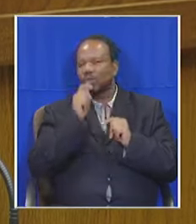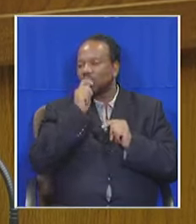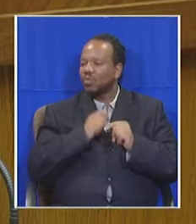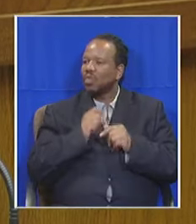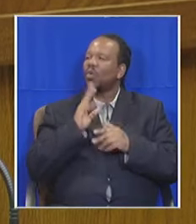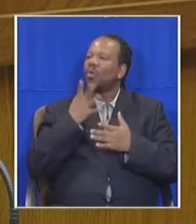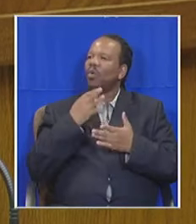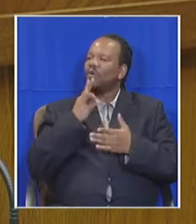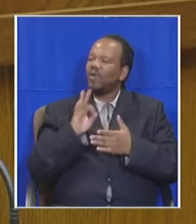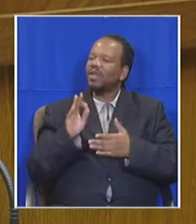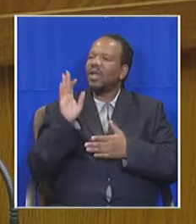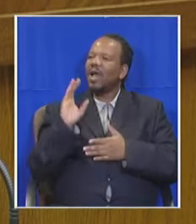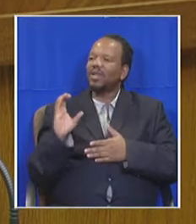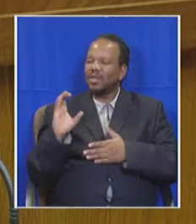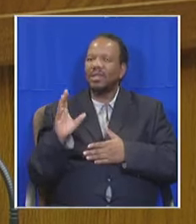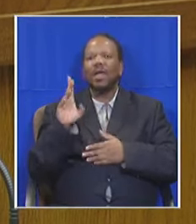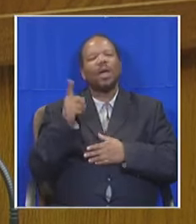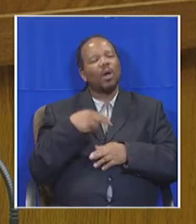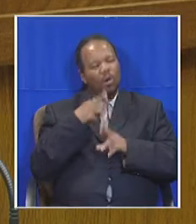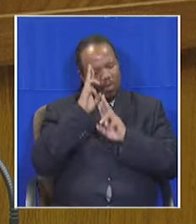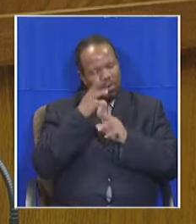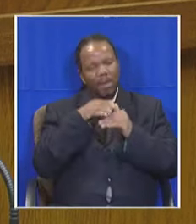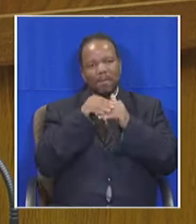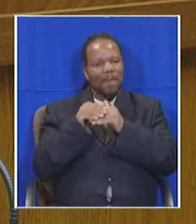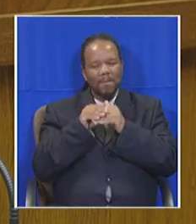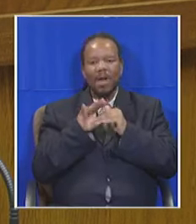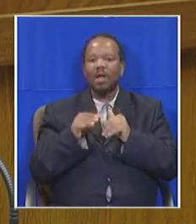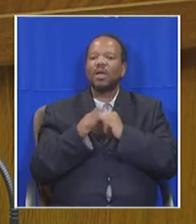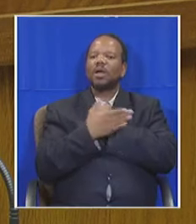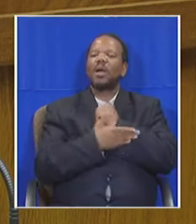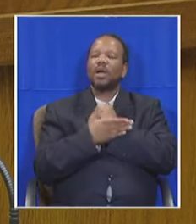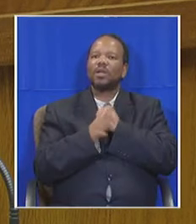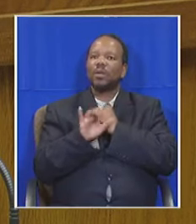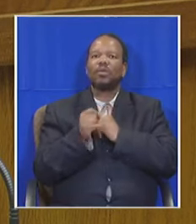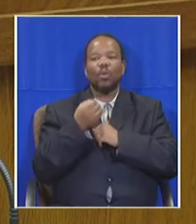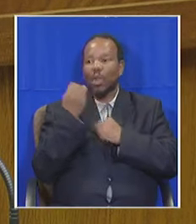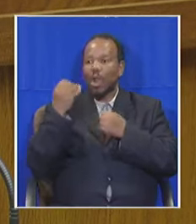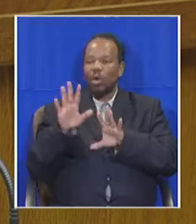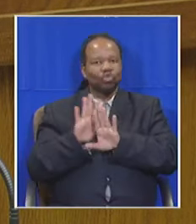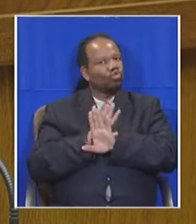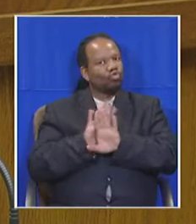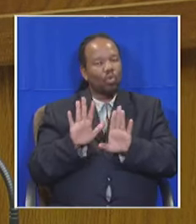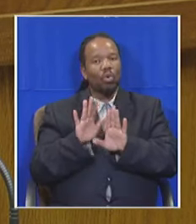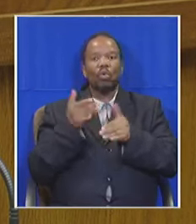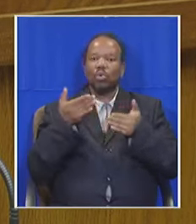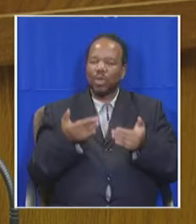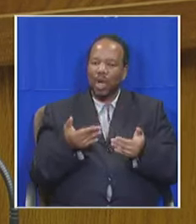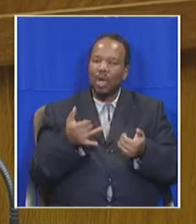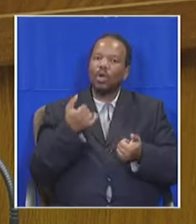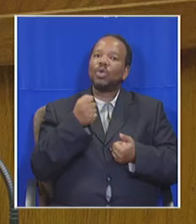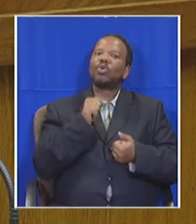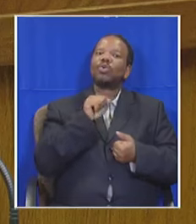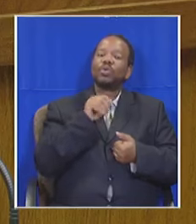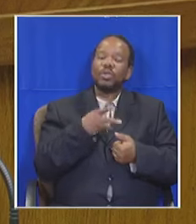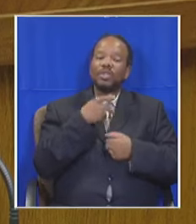me also remind honorable members that the youth of this country is not lost. As we celebrate this year's June 16, we